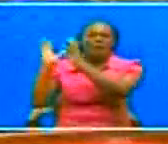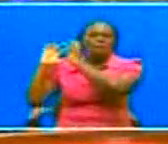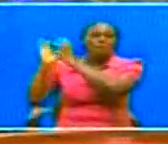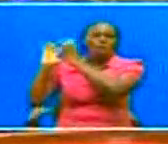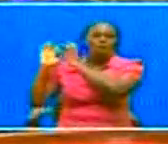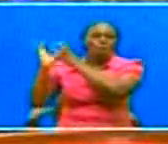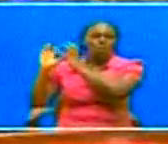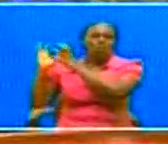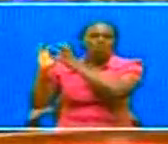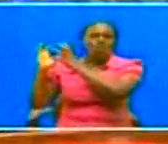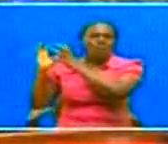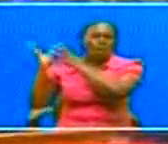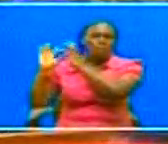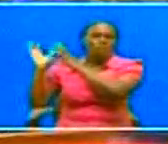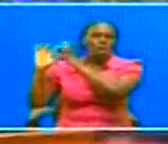What?